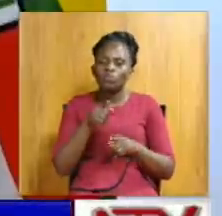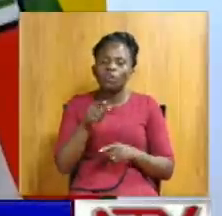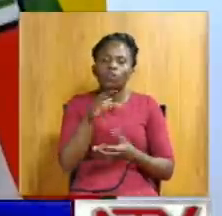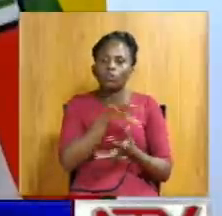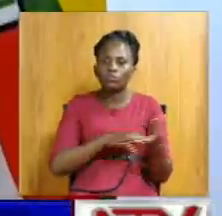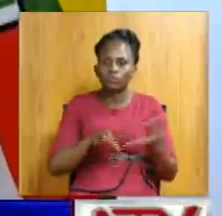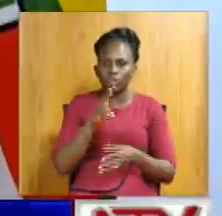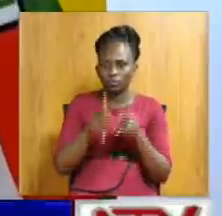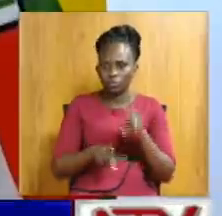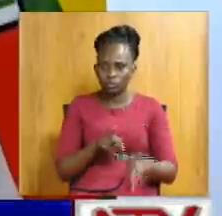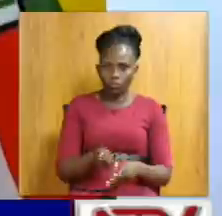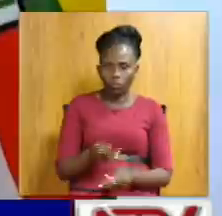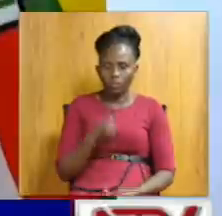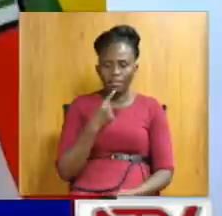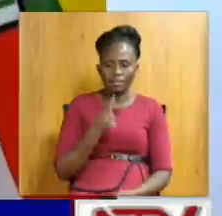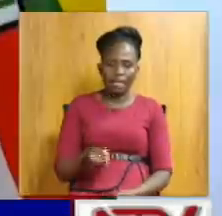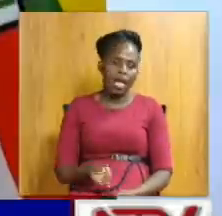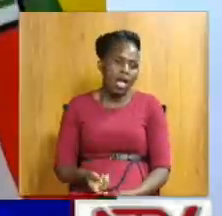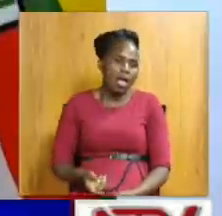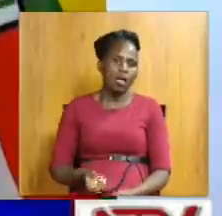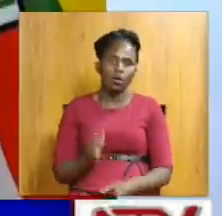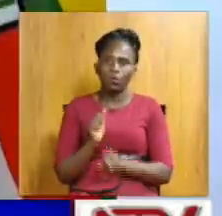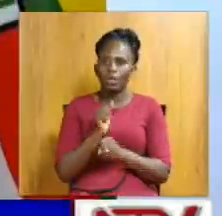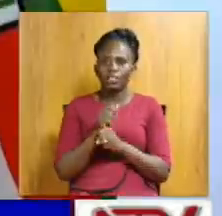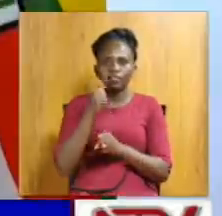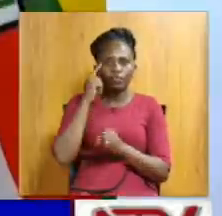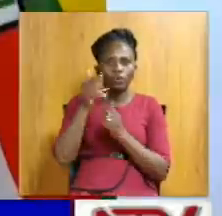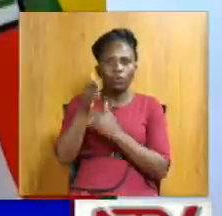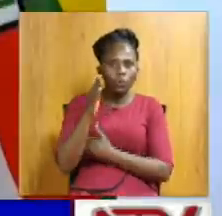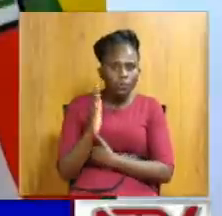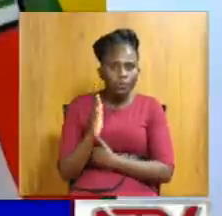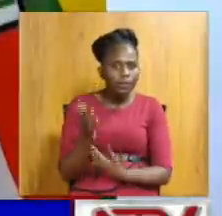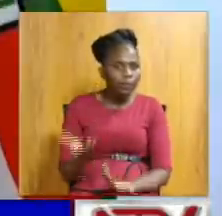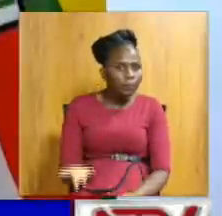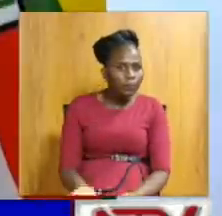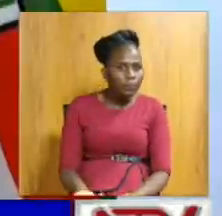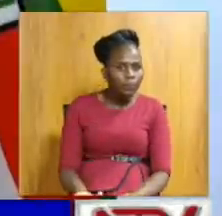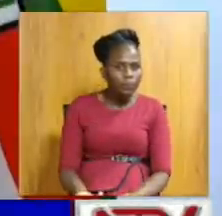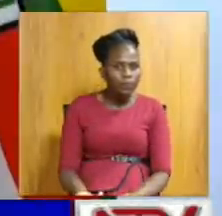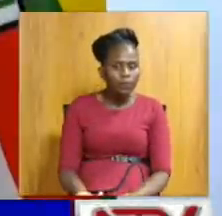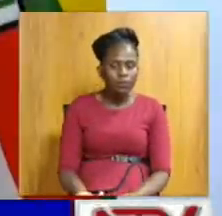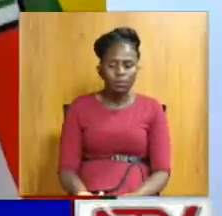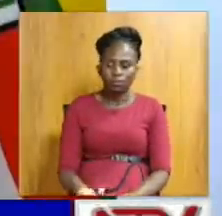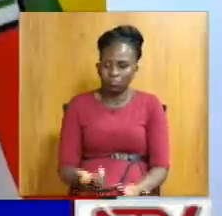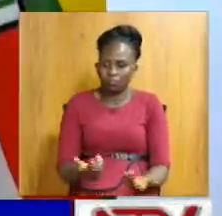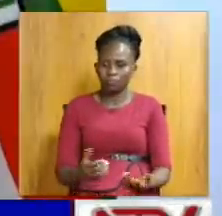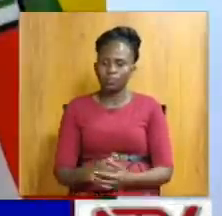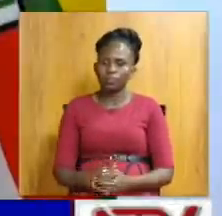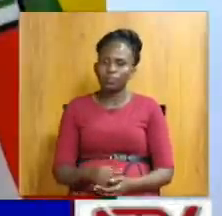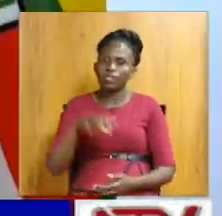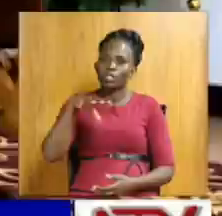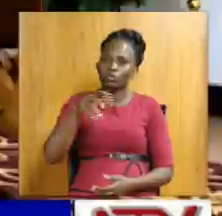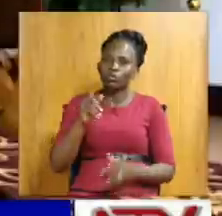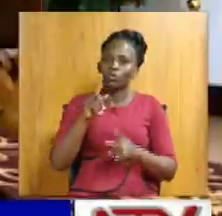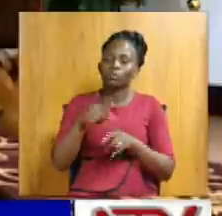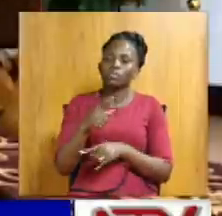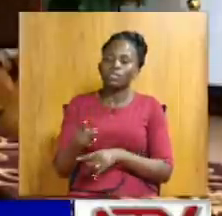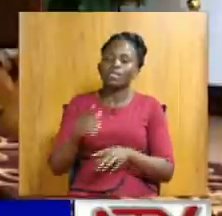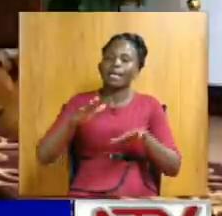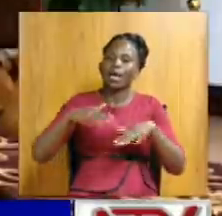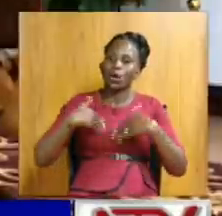actors claiming to be working for God. Of course, the original mistake was the failure of our own